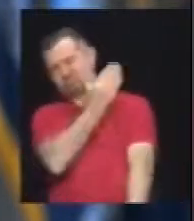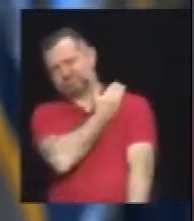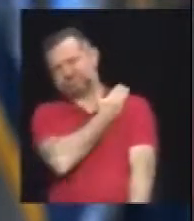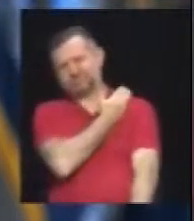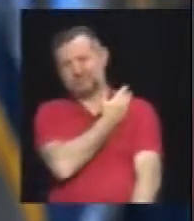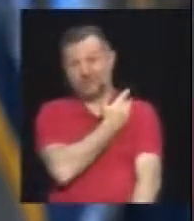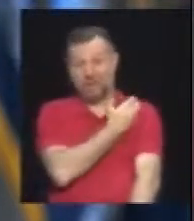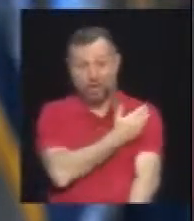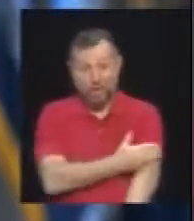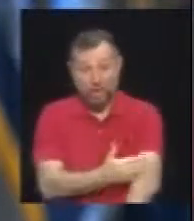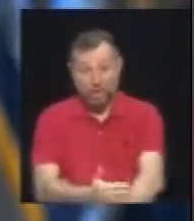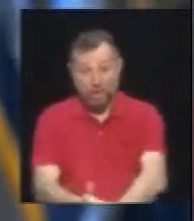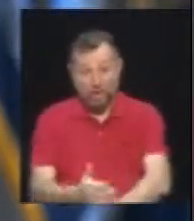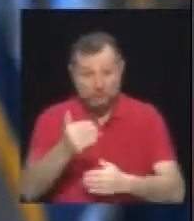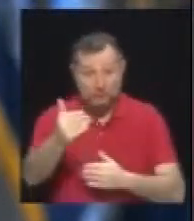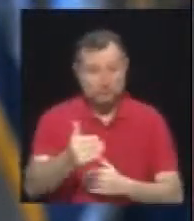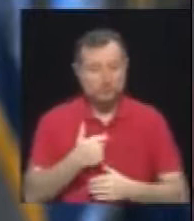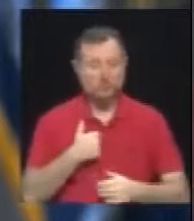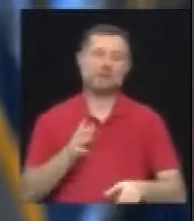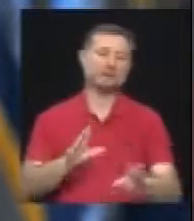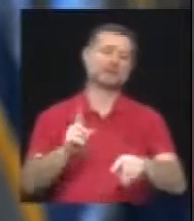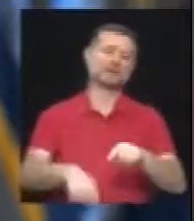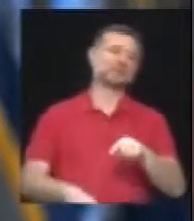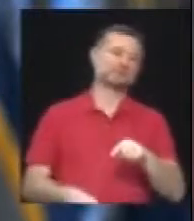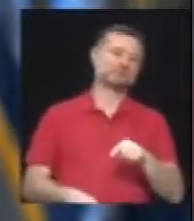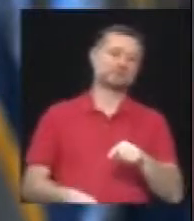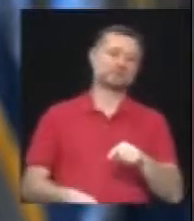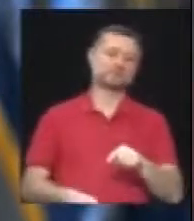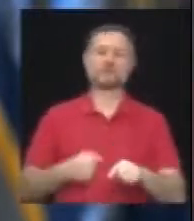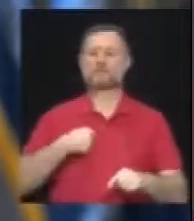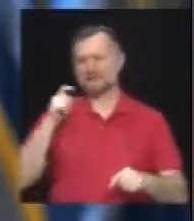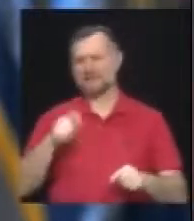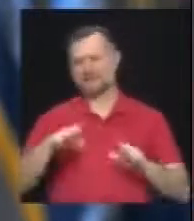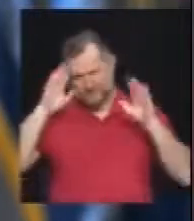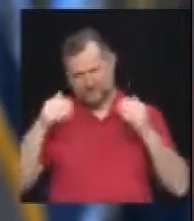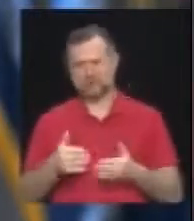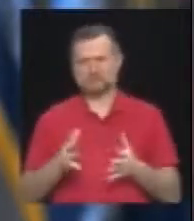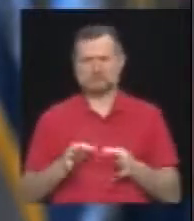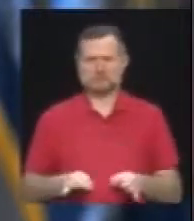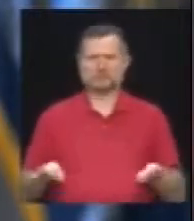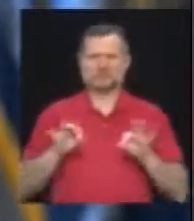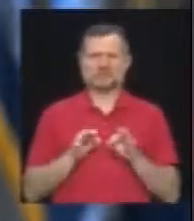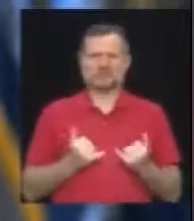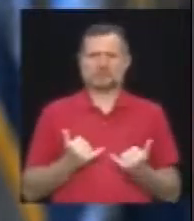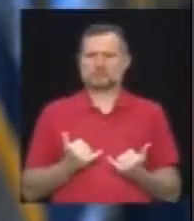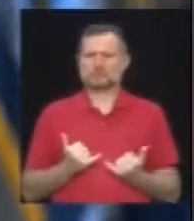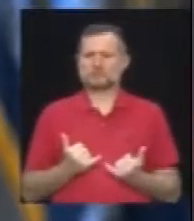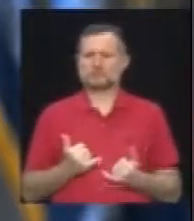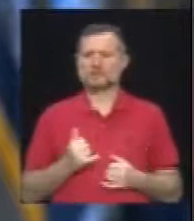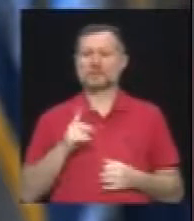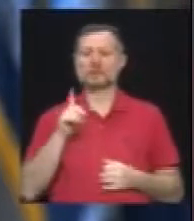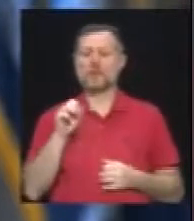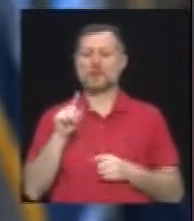backwards. We must focus on the immediate threat, which is the Delta variant and